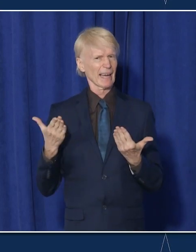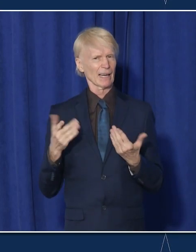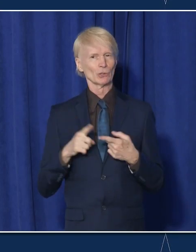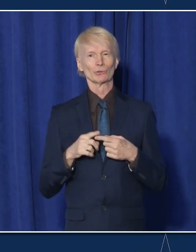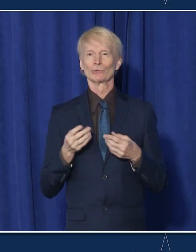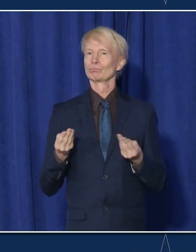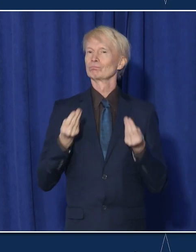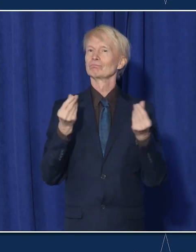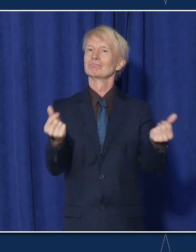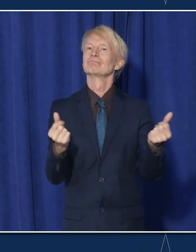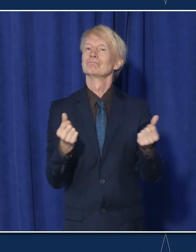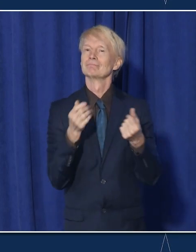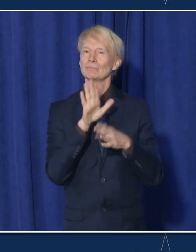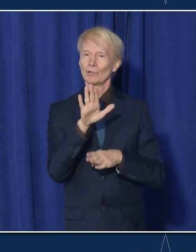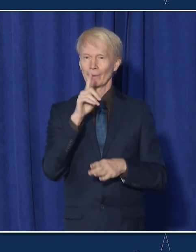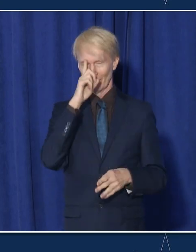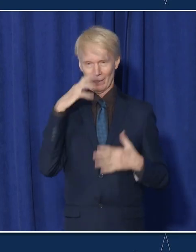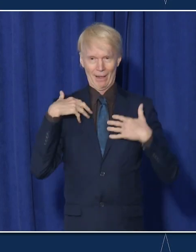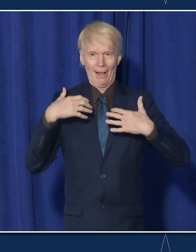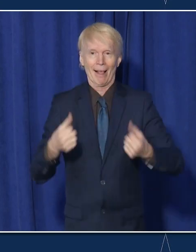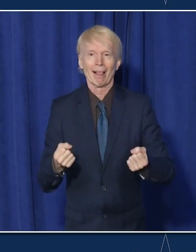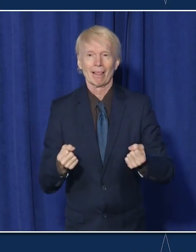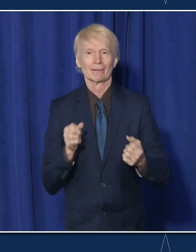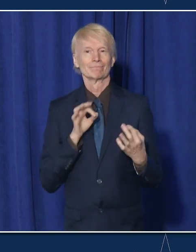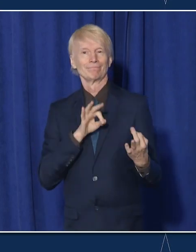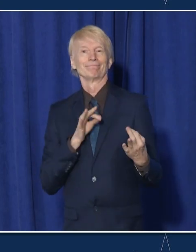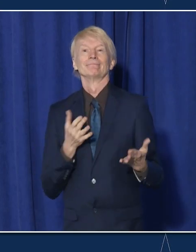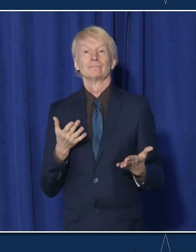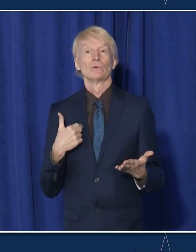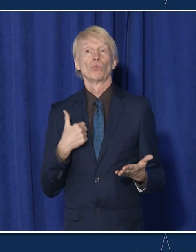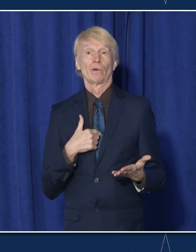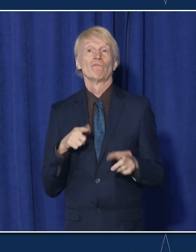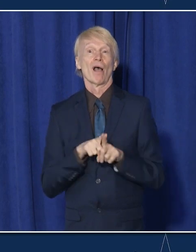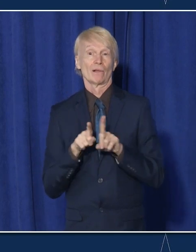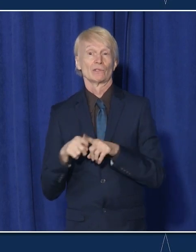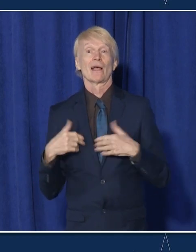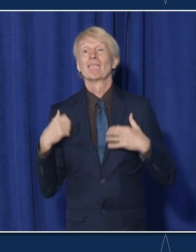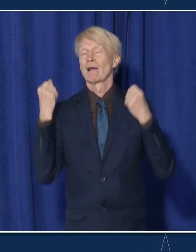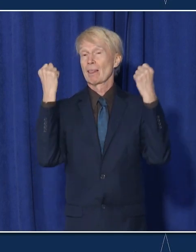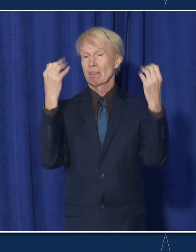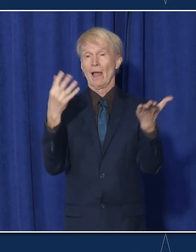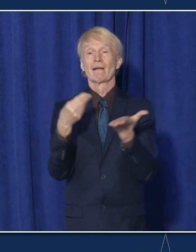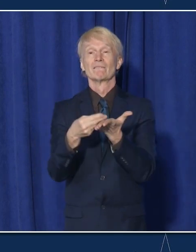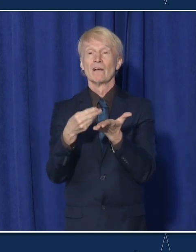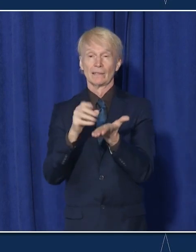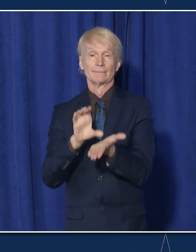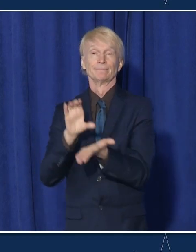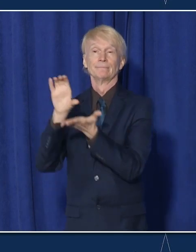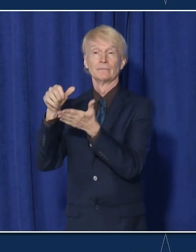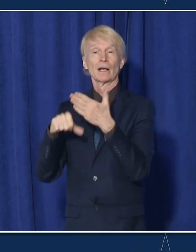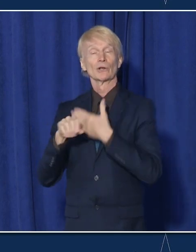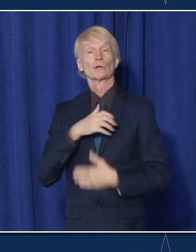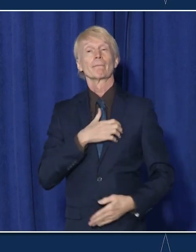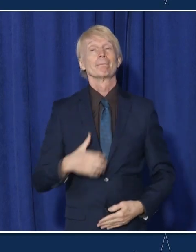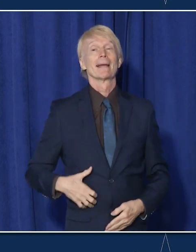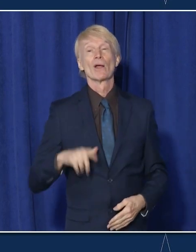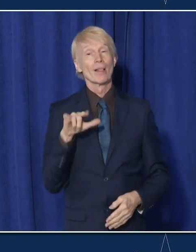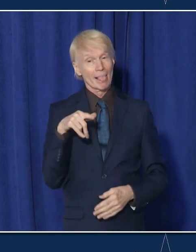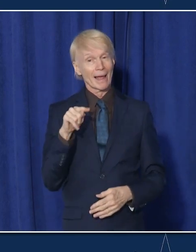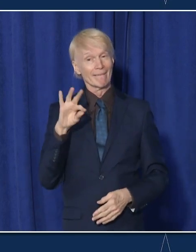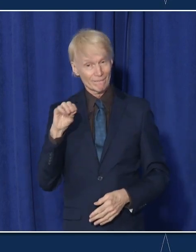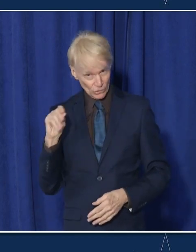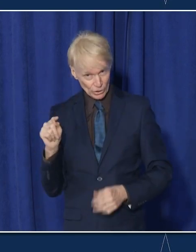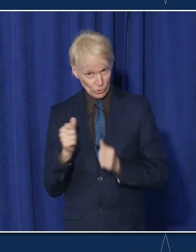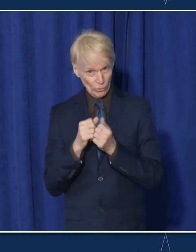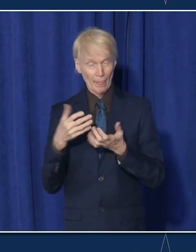do to help with your mental health. We also have invested a lot of additional funding under Mayor Lightfoot with the American